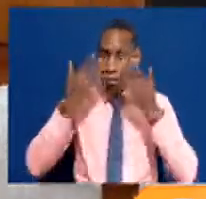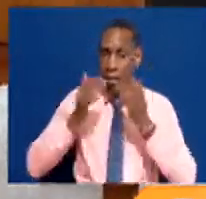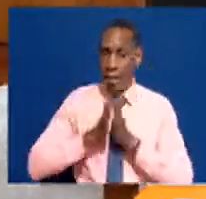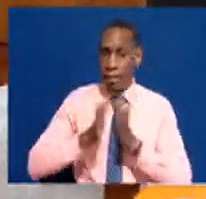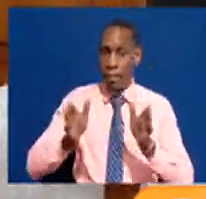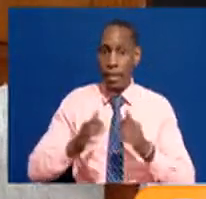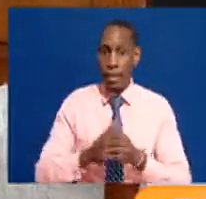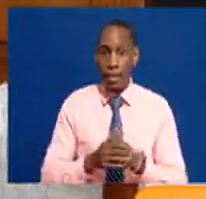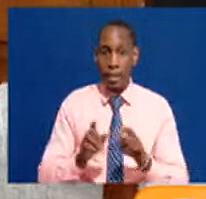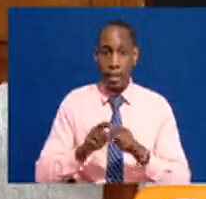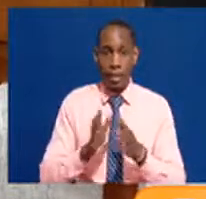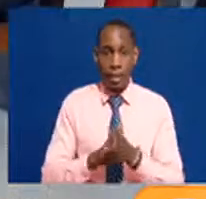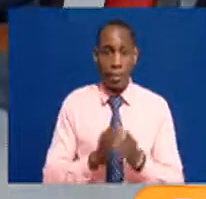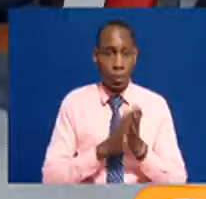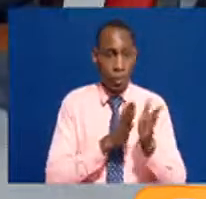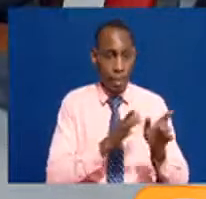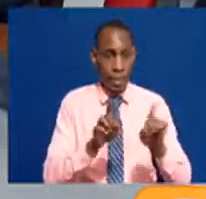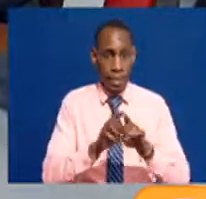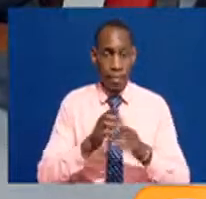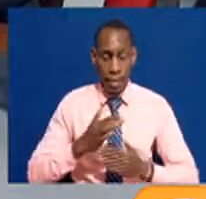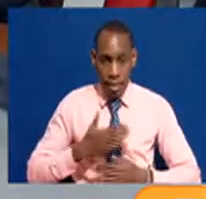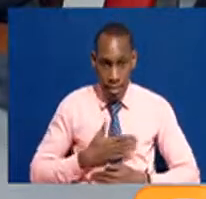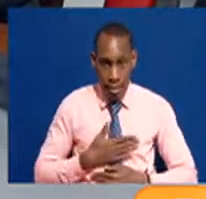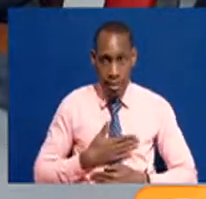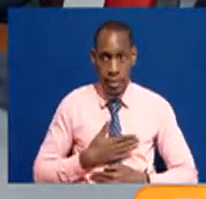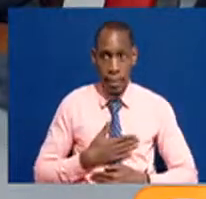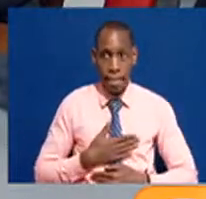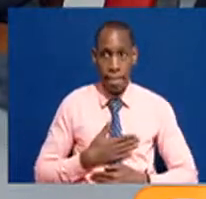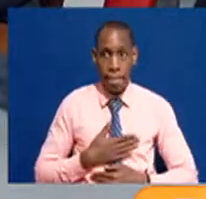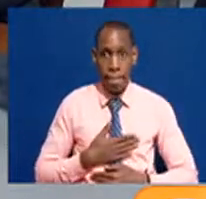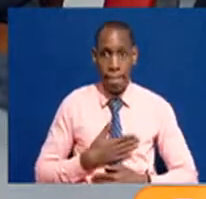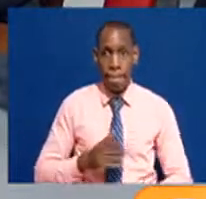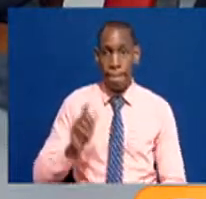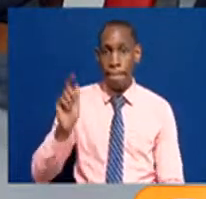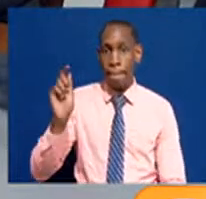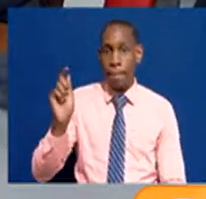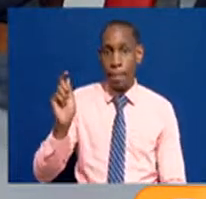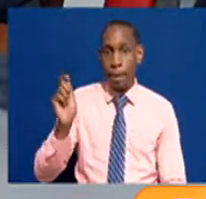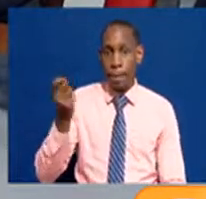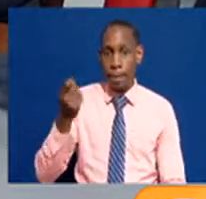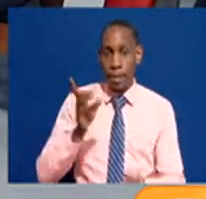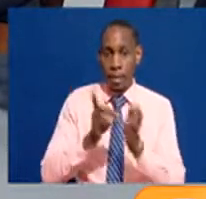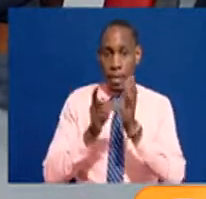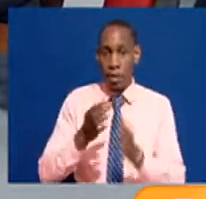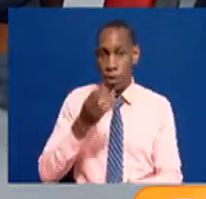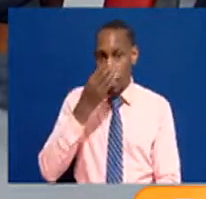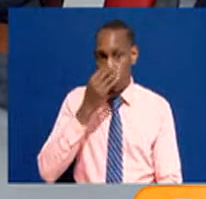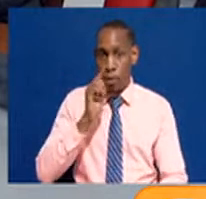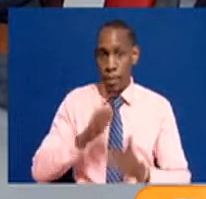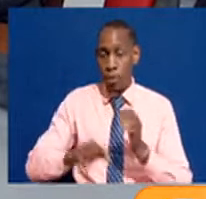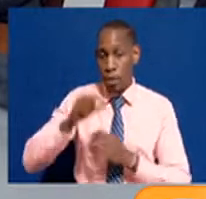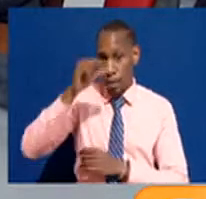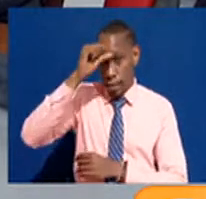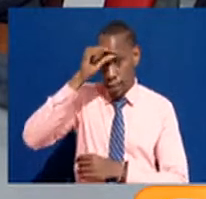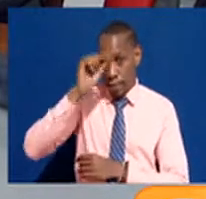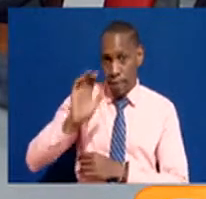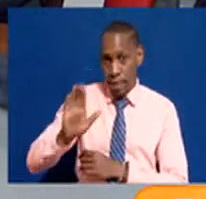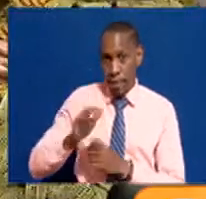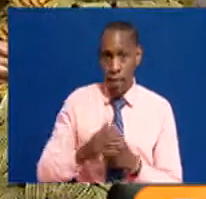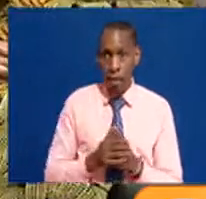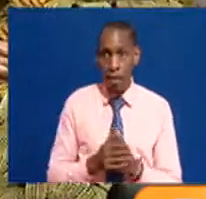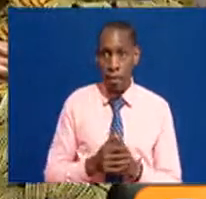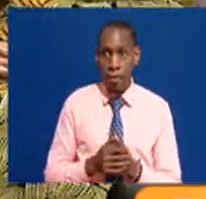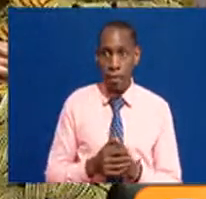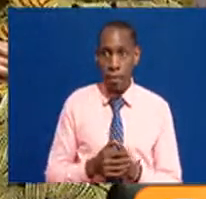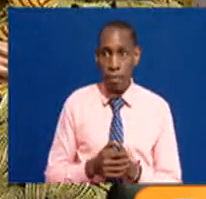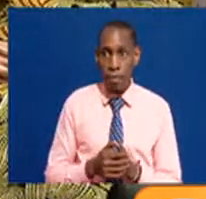And then let's give credit also His Excellency, His President, Dr. William, has said his government is for everyone.